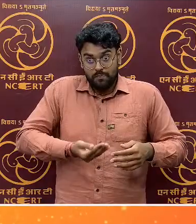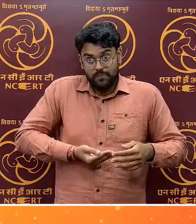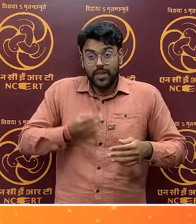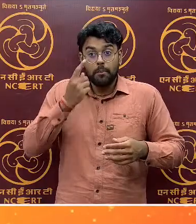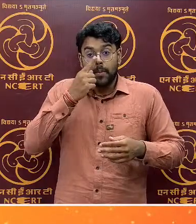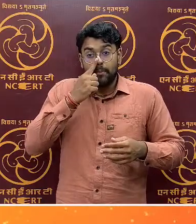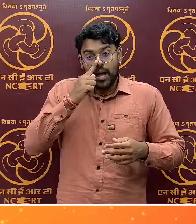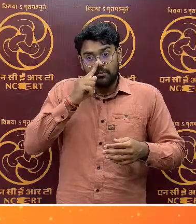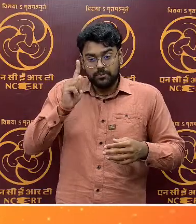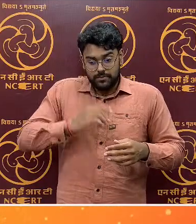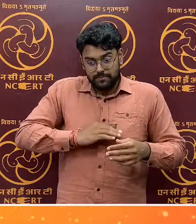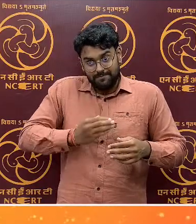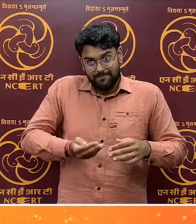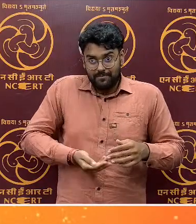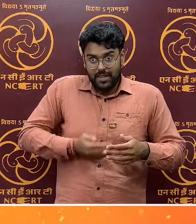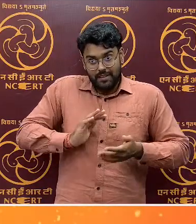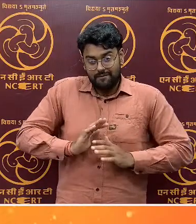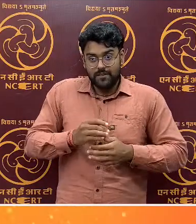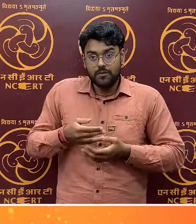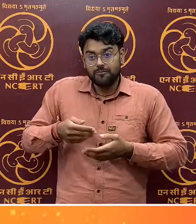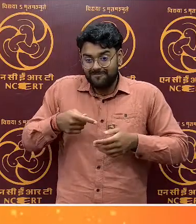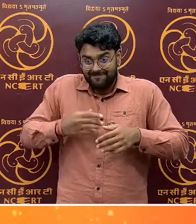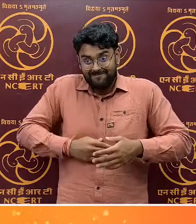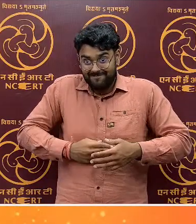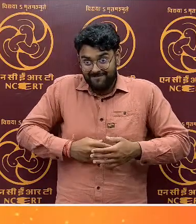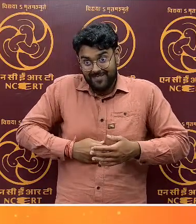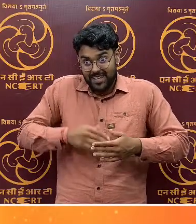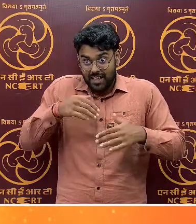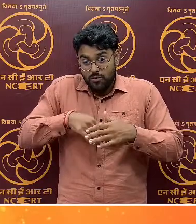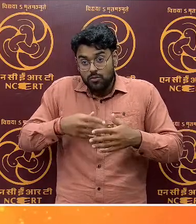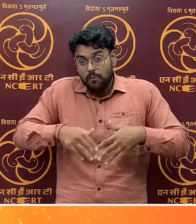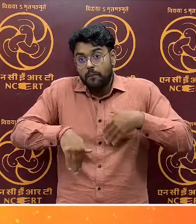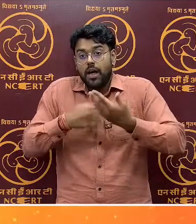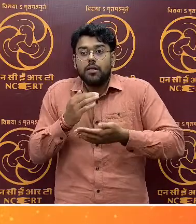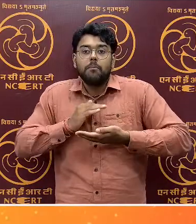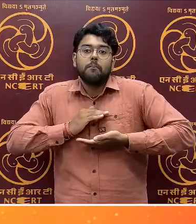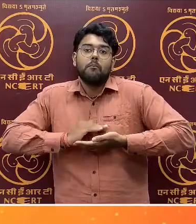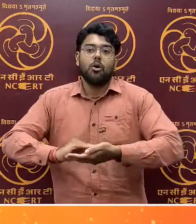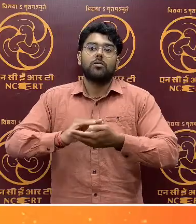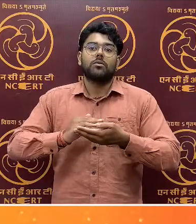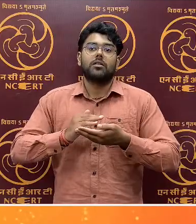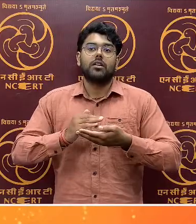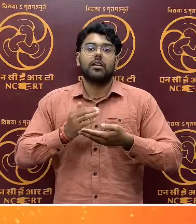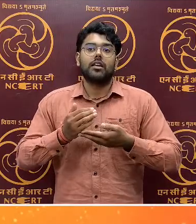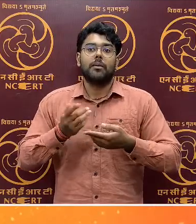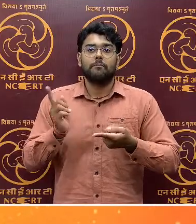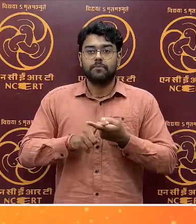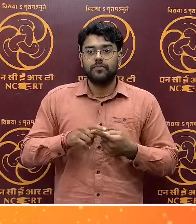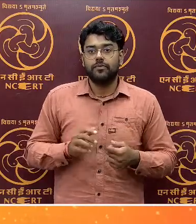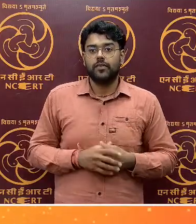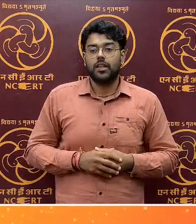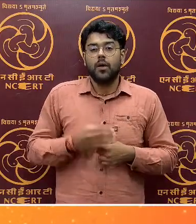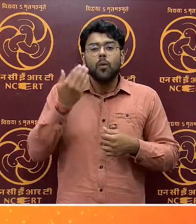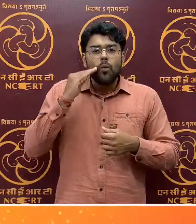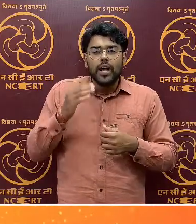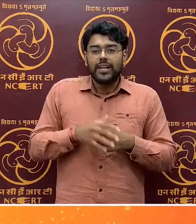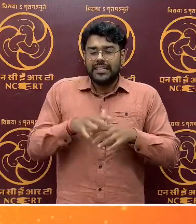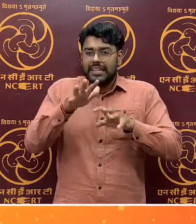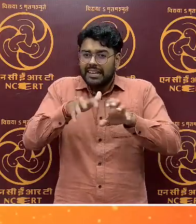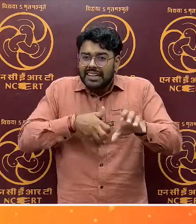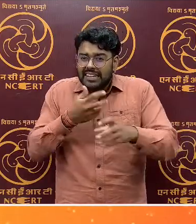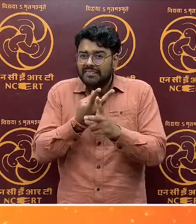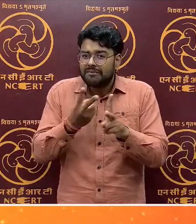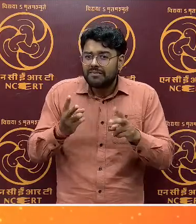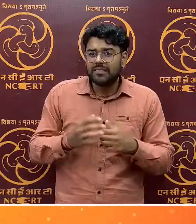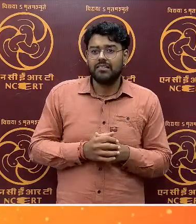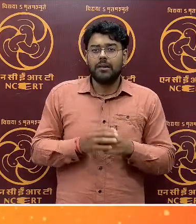then finally it comes out. Okay. Yes. And when we talk of mammals, you